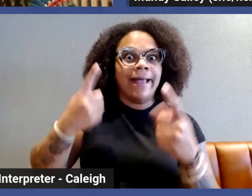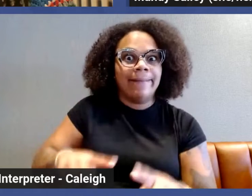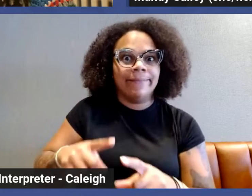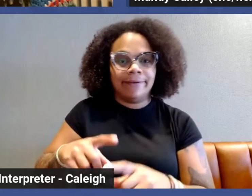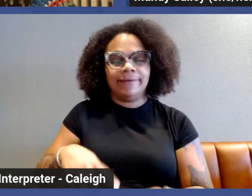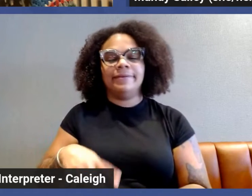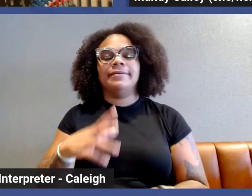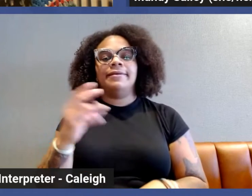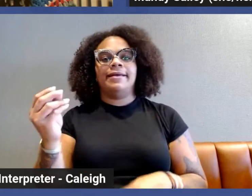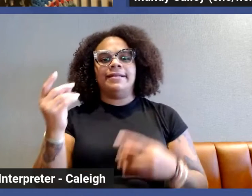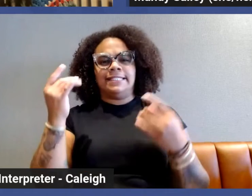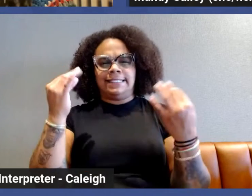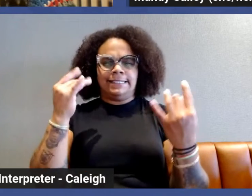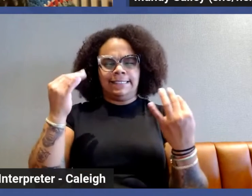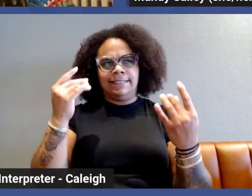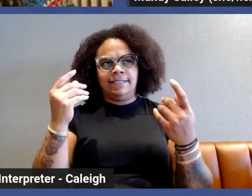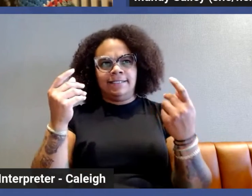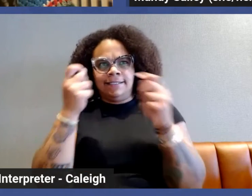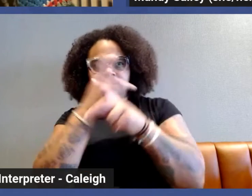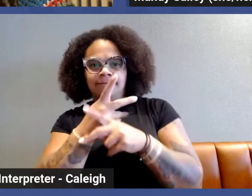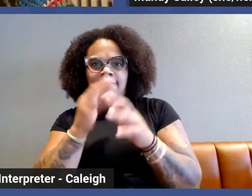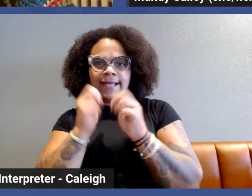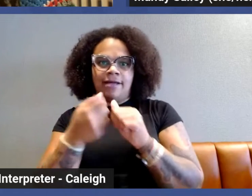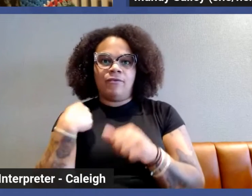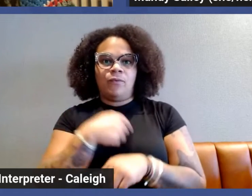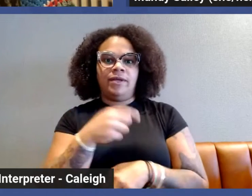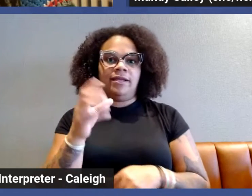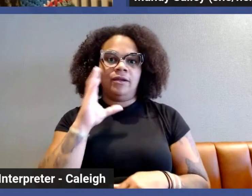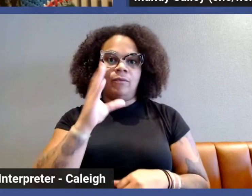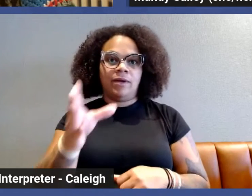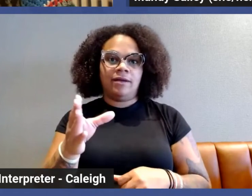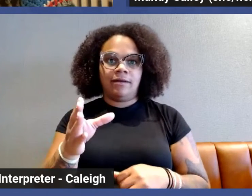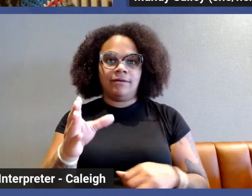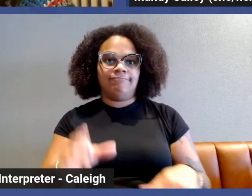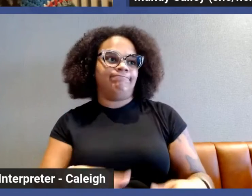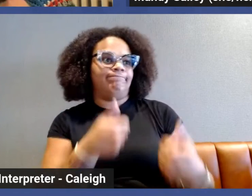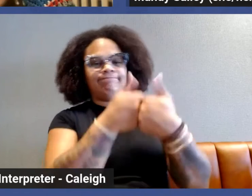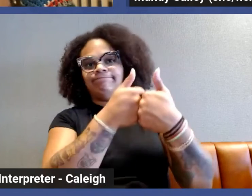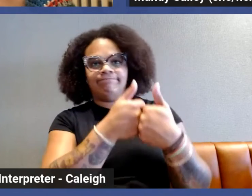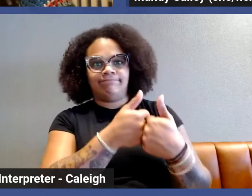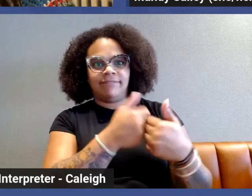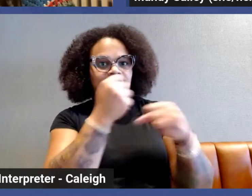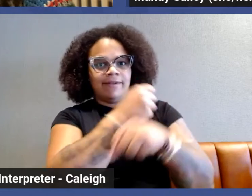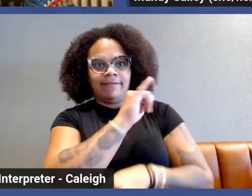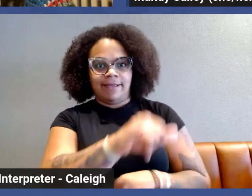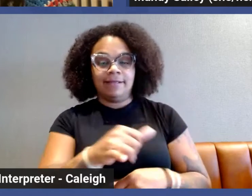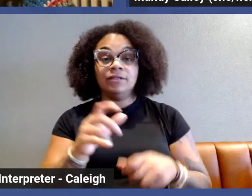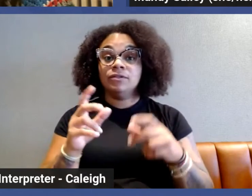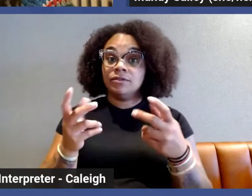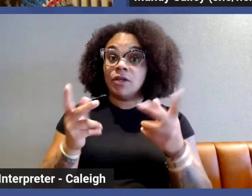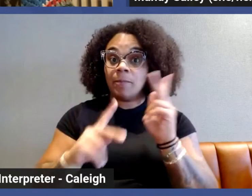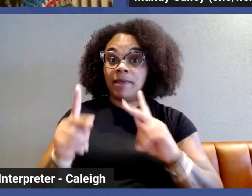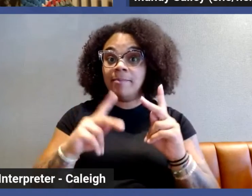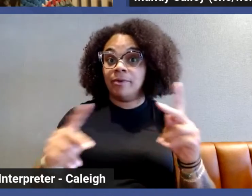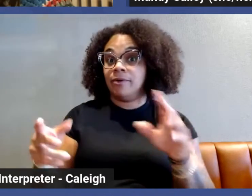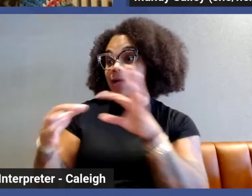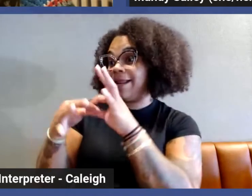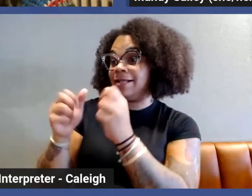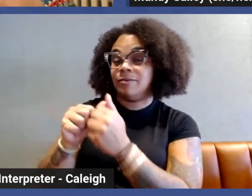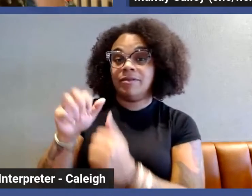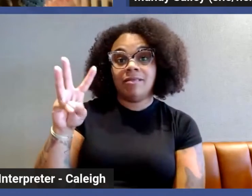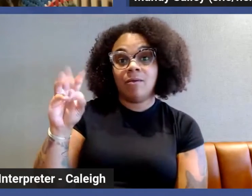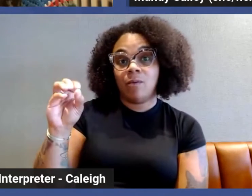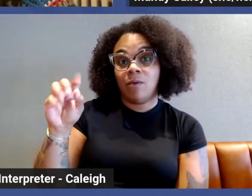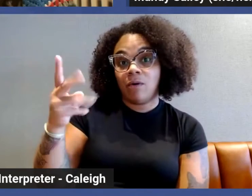through how we're going to combat that. So, people being connected with Woodhull, people being connected with